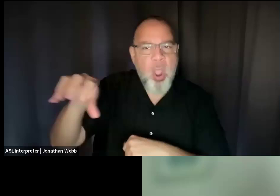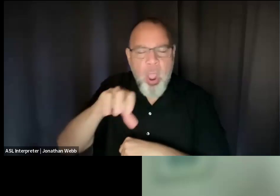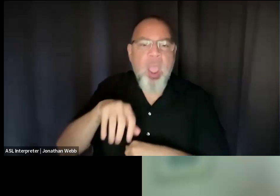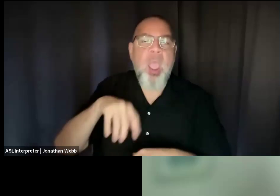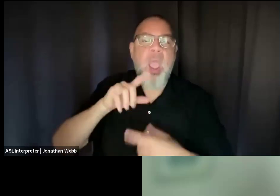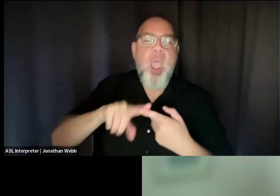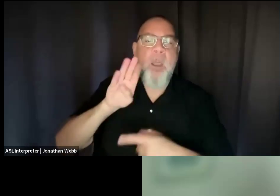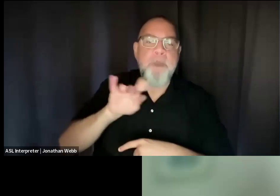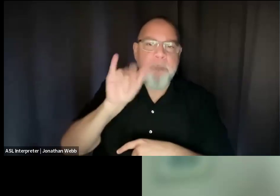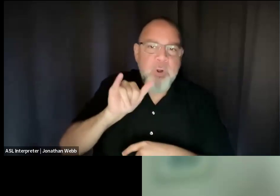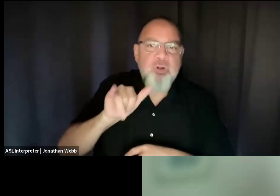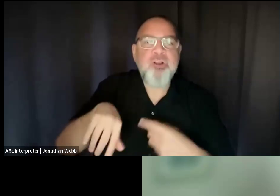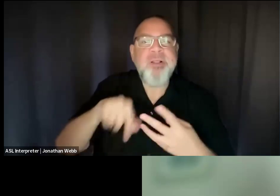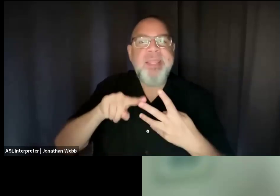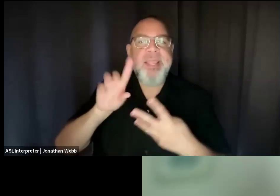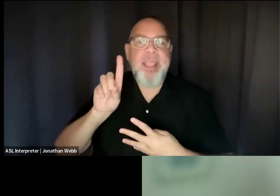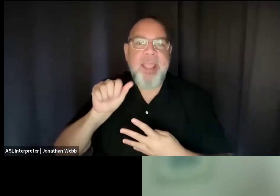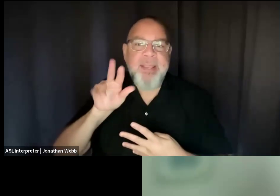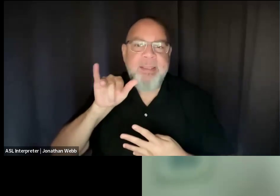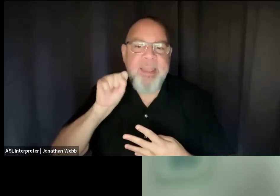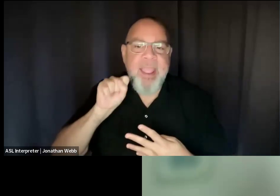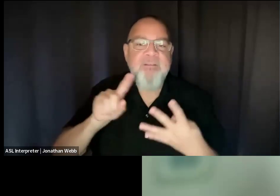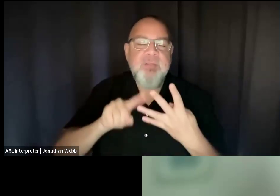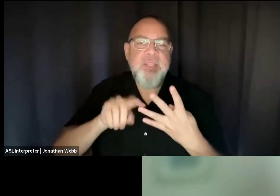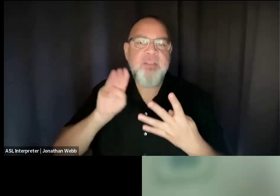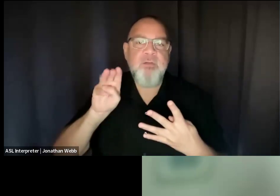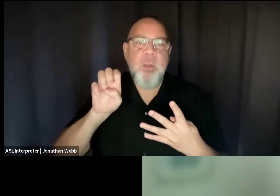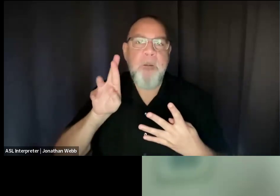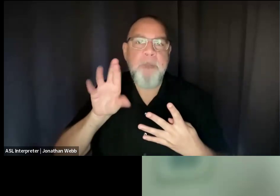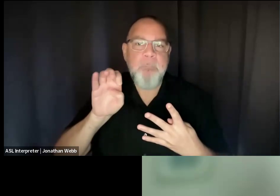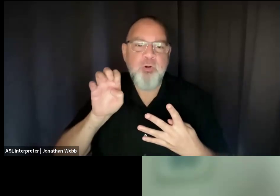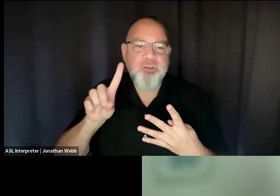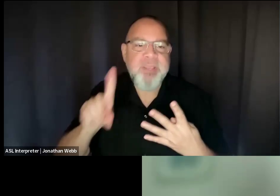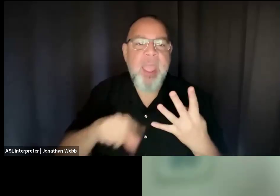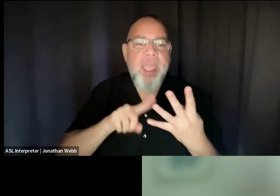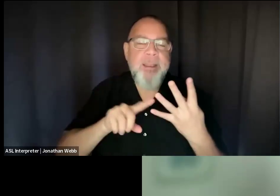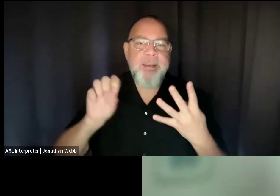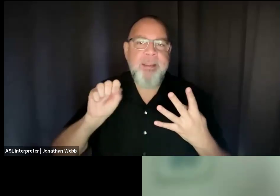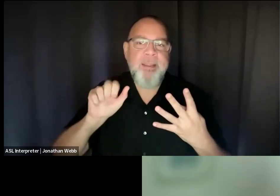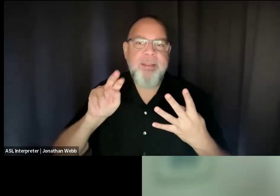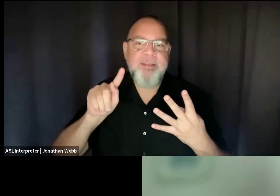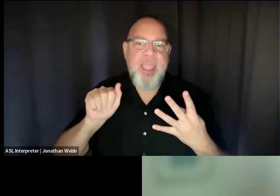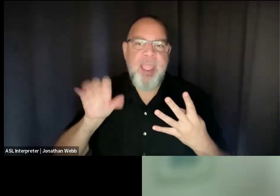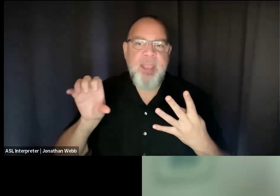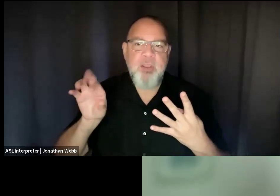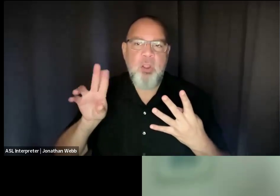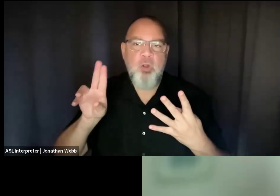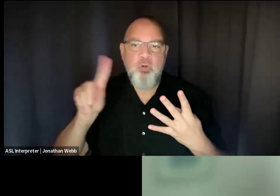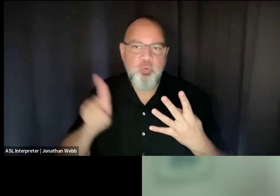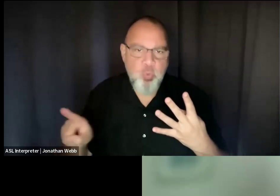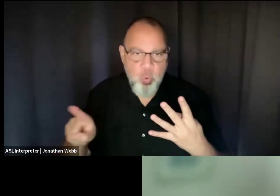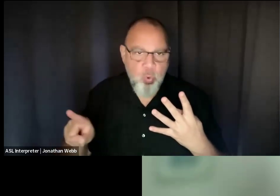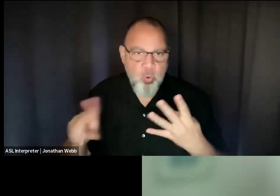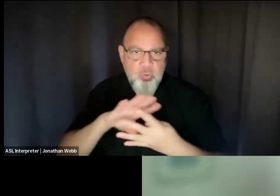Santa Cruz. So, you know, it was one of those things where the executive director reached out and be like, we